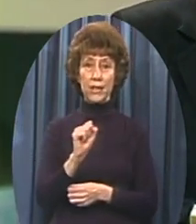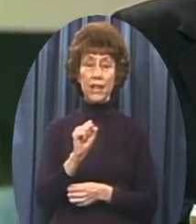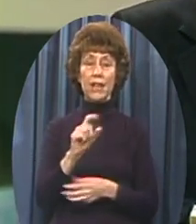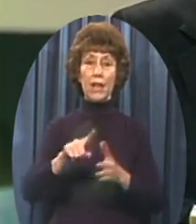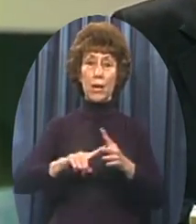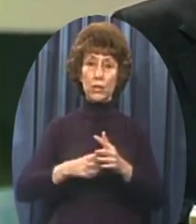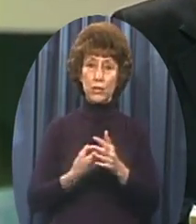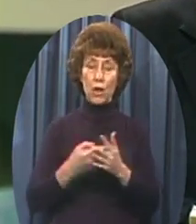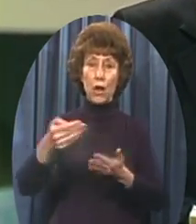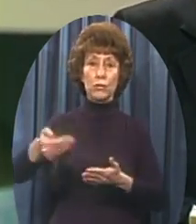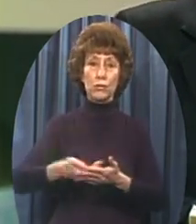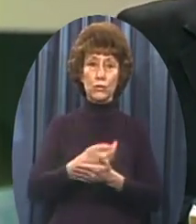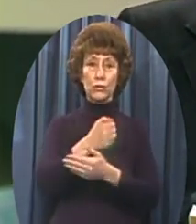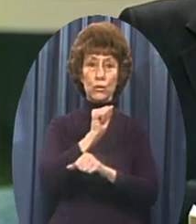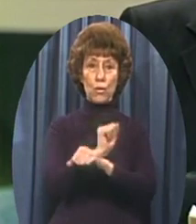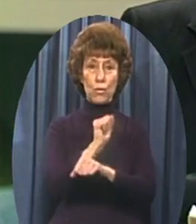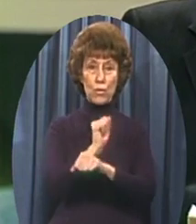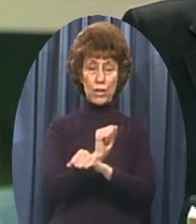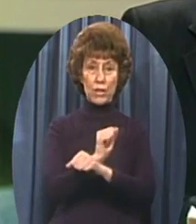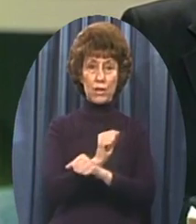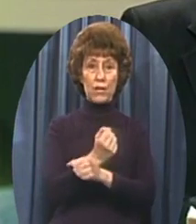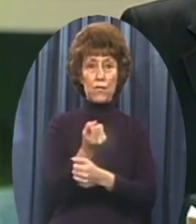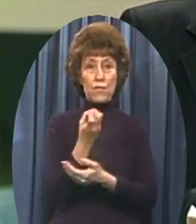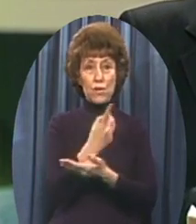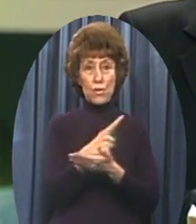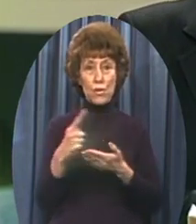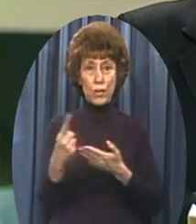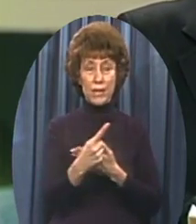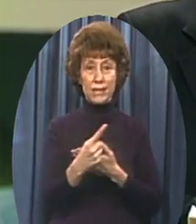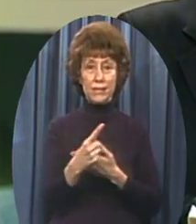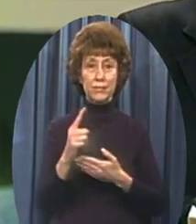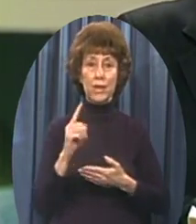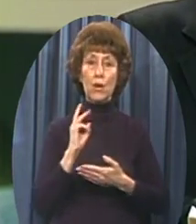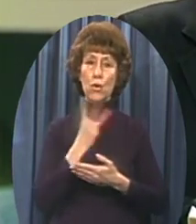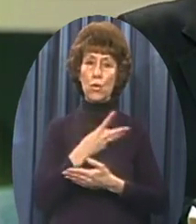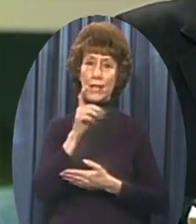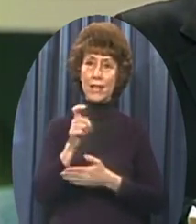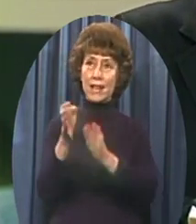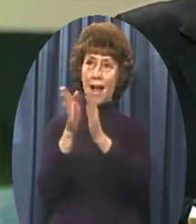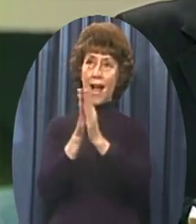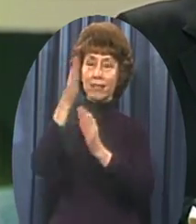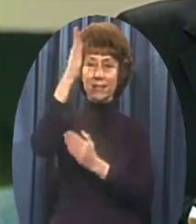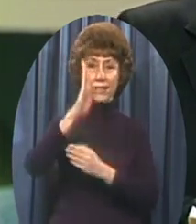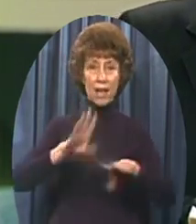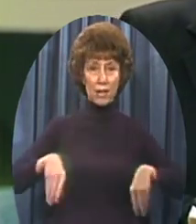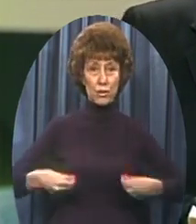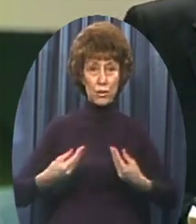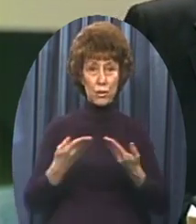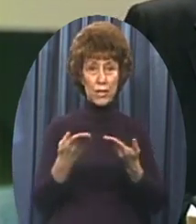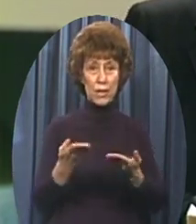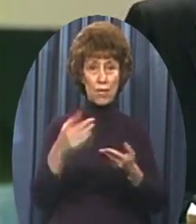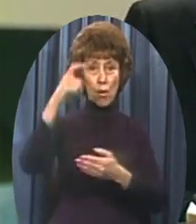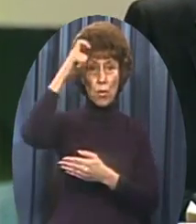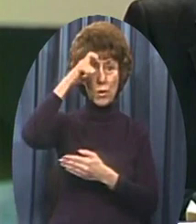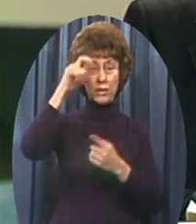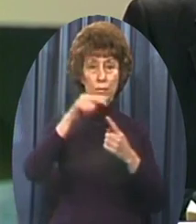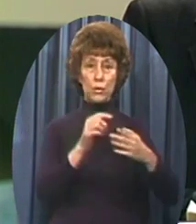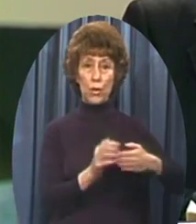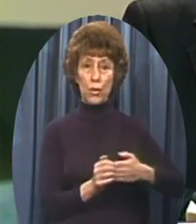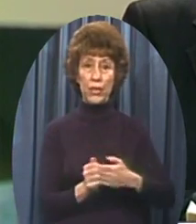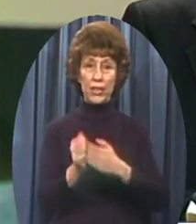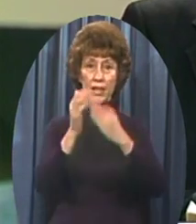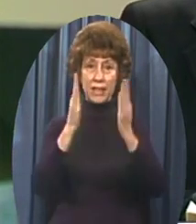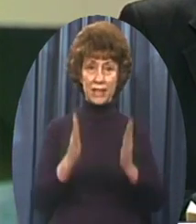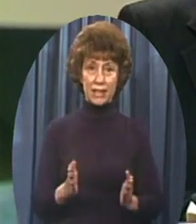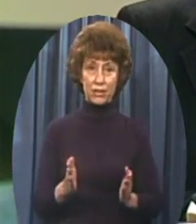weeks. Let's ask God to give them the wisdom that they will need to lead our country